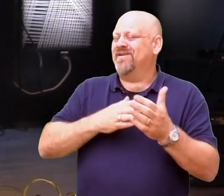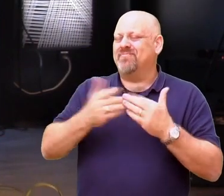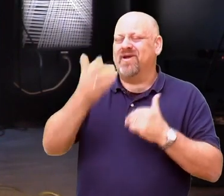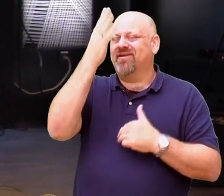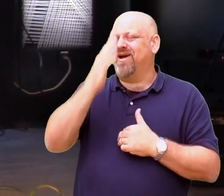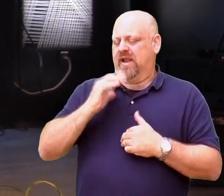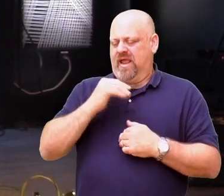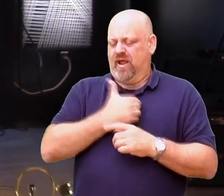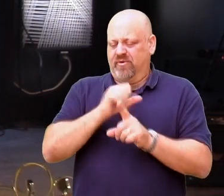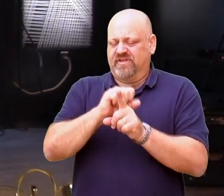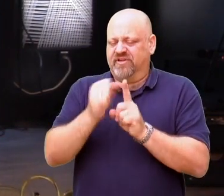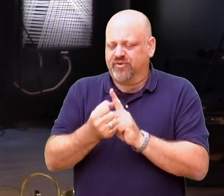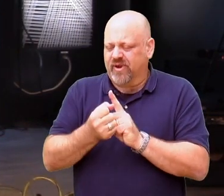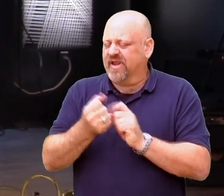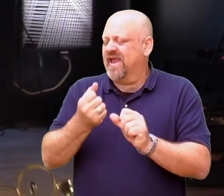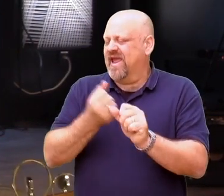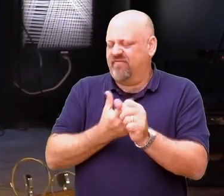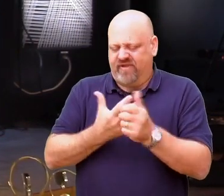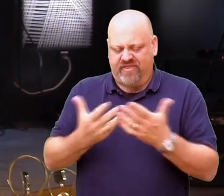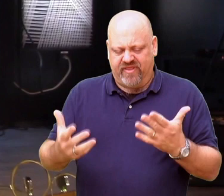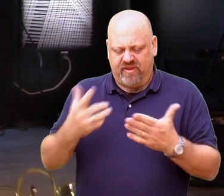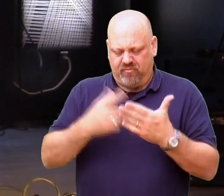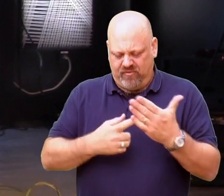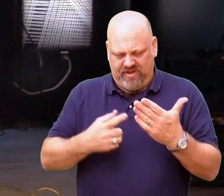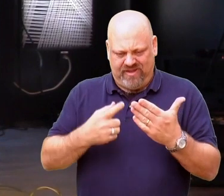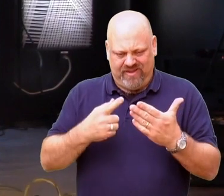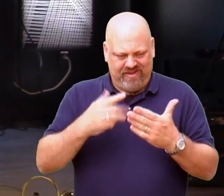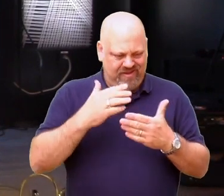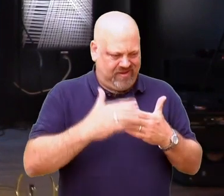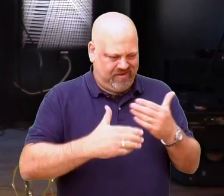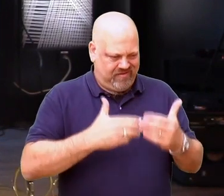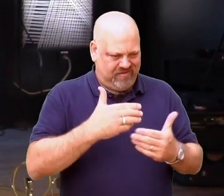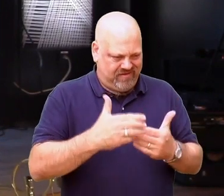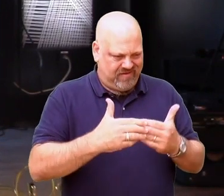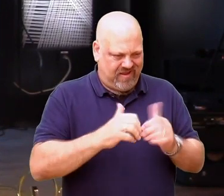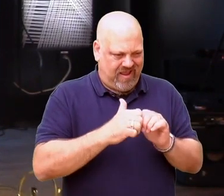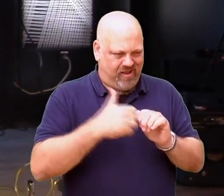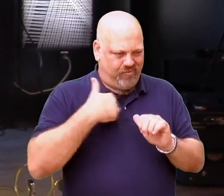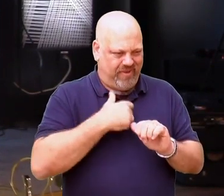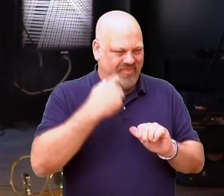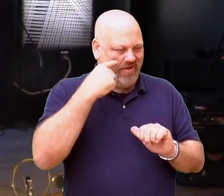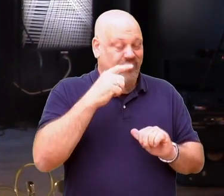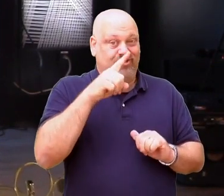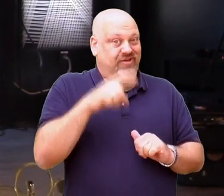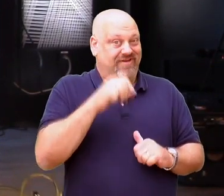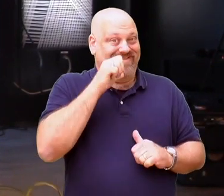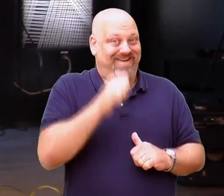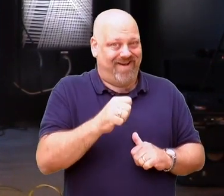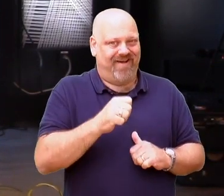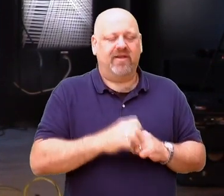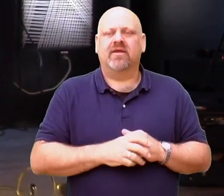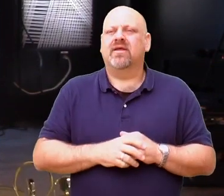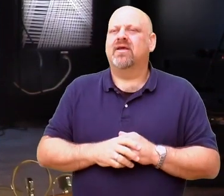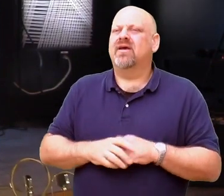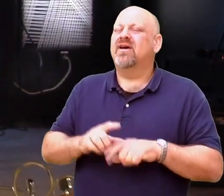Regardless, God, of our situation, of everything that is going the way we thought that it shouldn't.